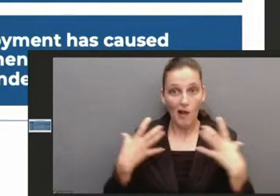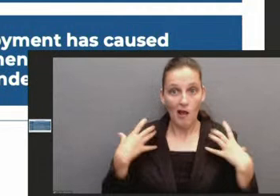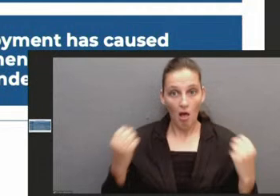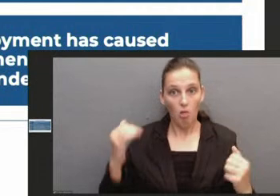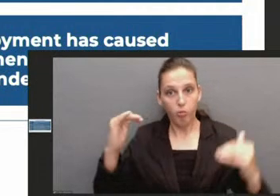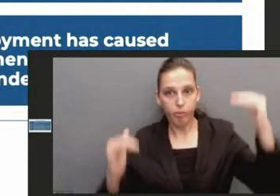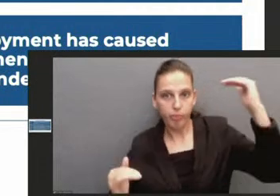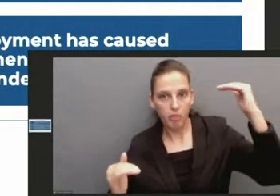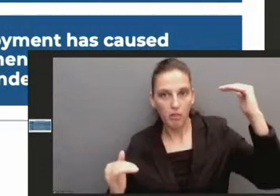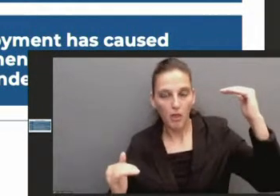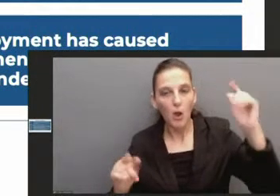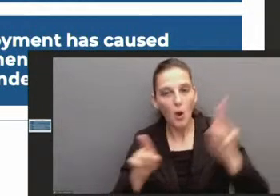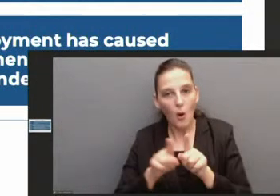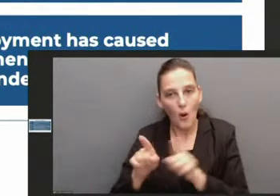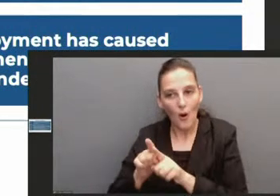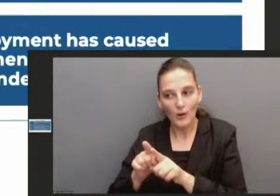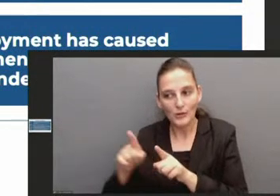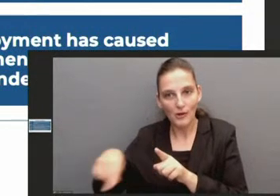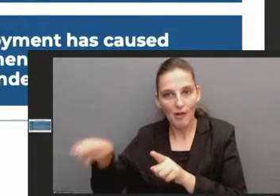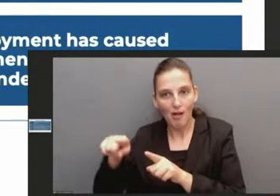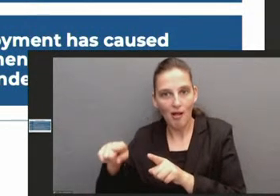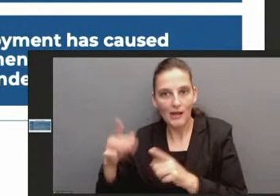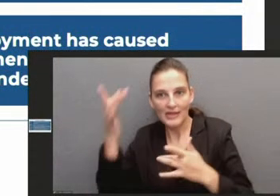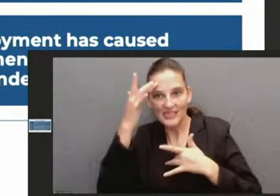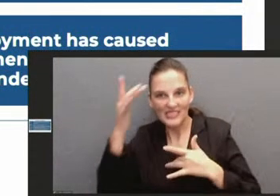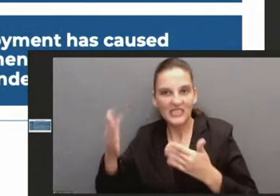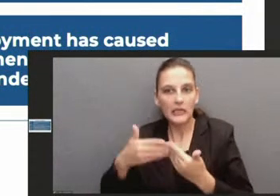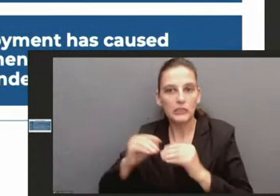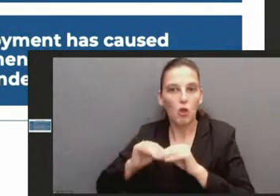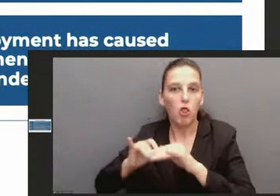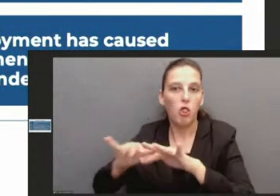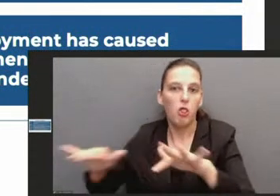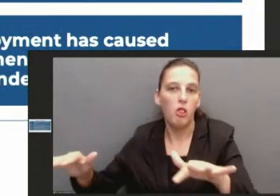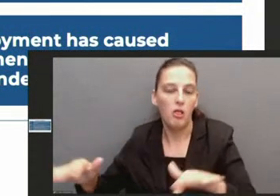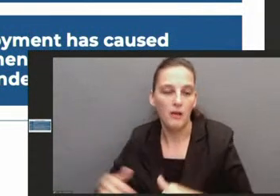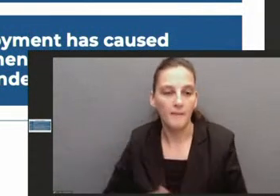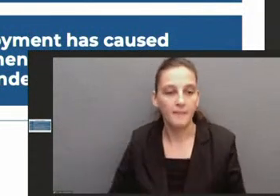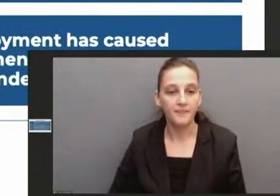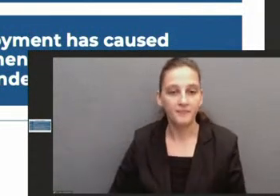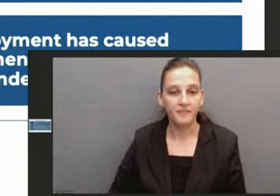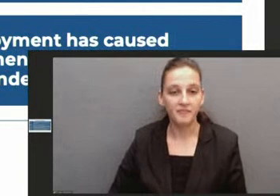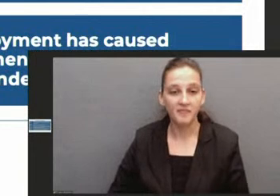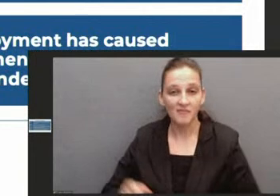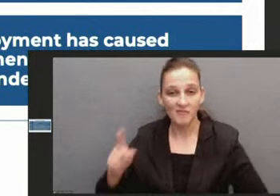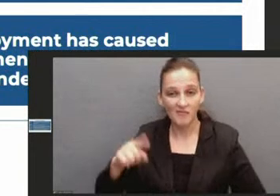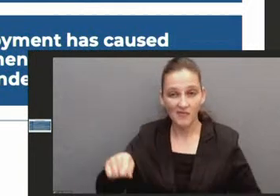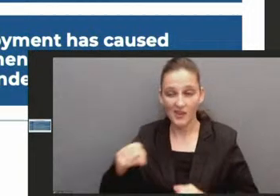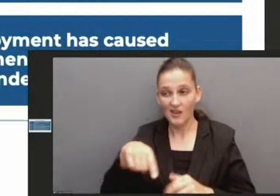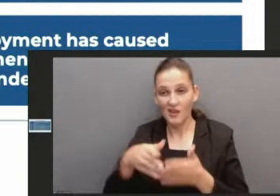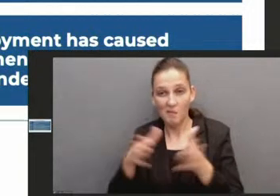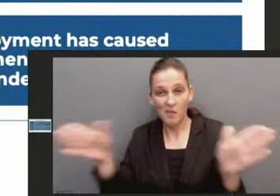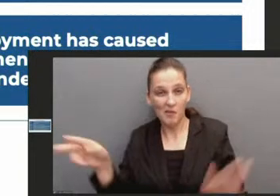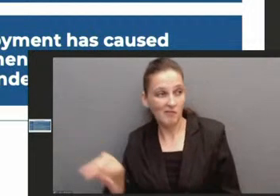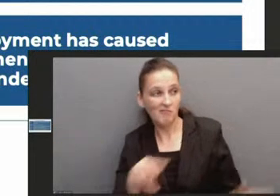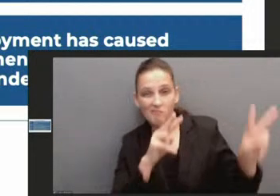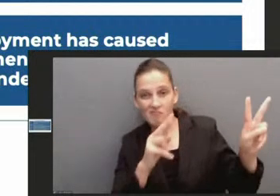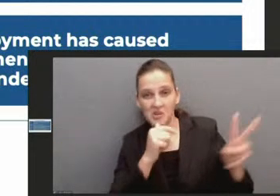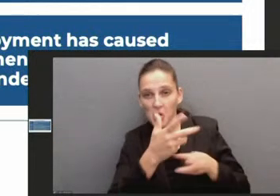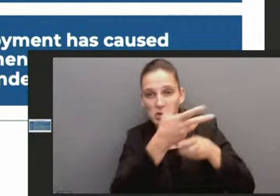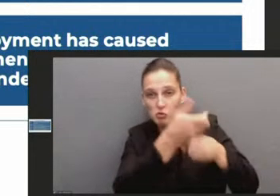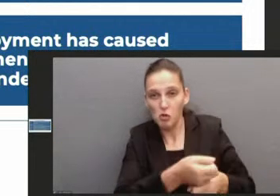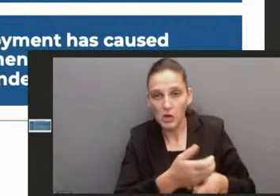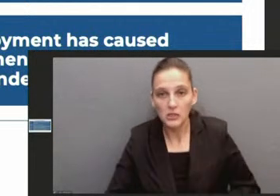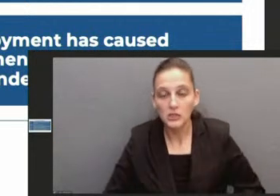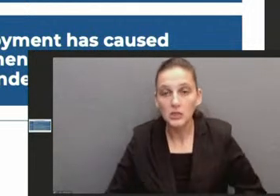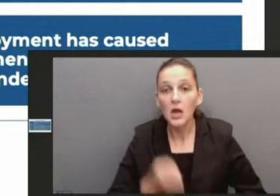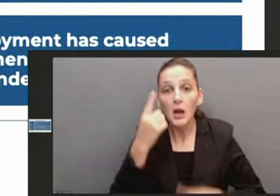for the disease to take a foothold and spread. It also increases distrust among the public. Public health decisions should